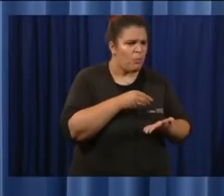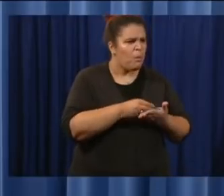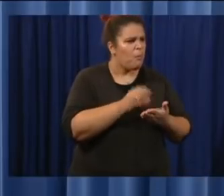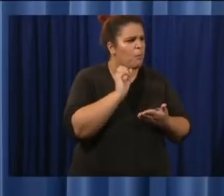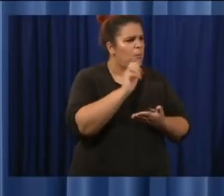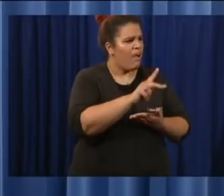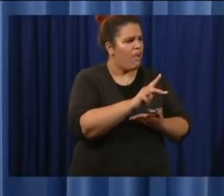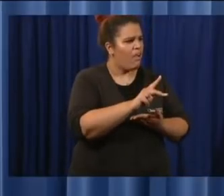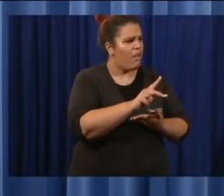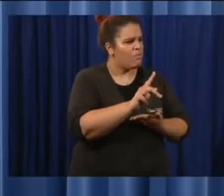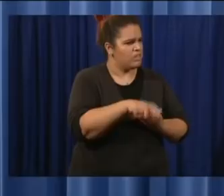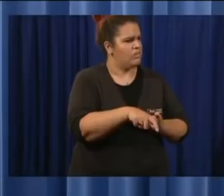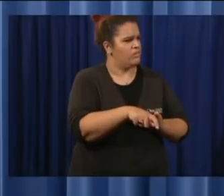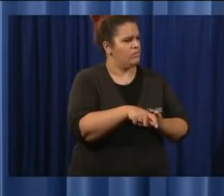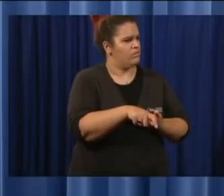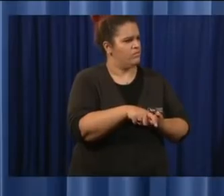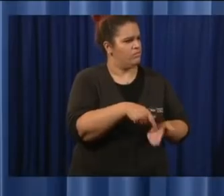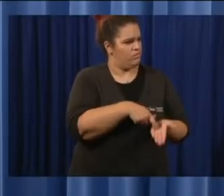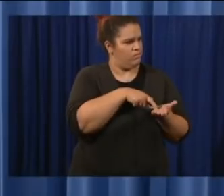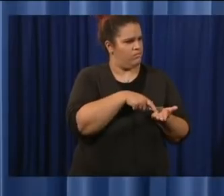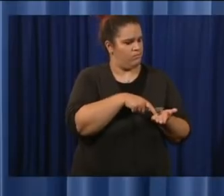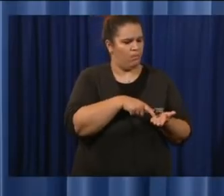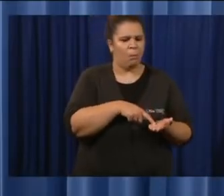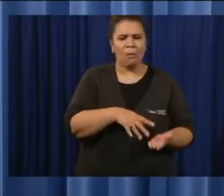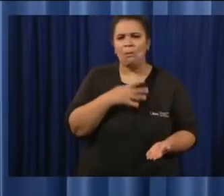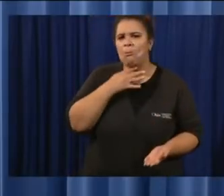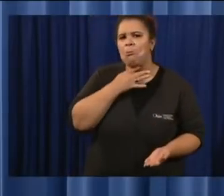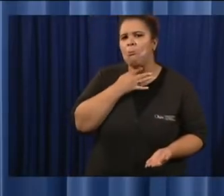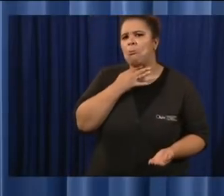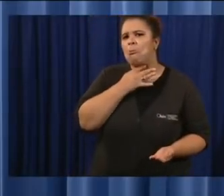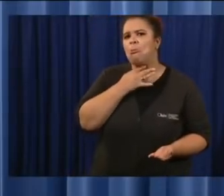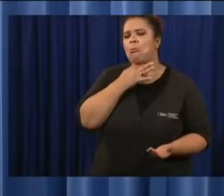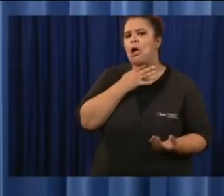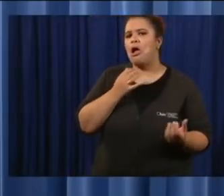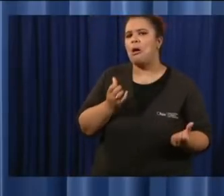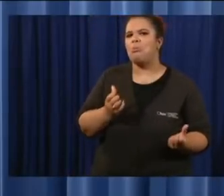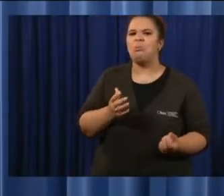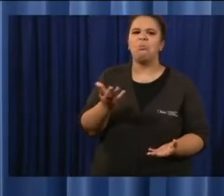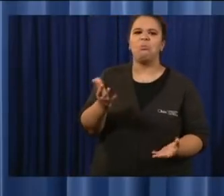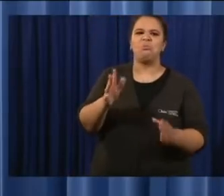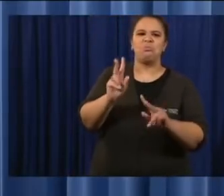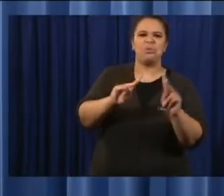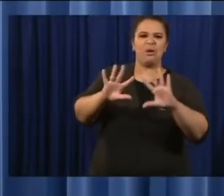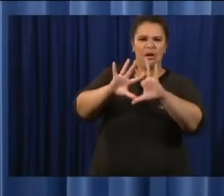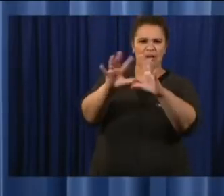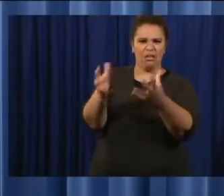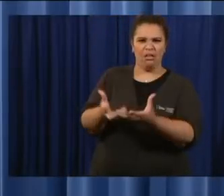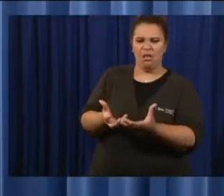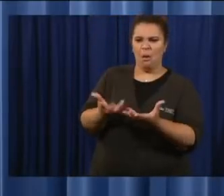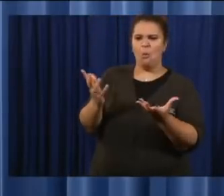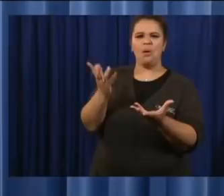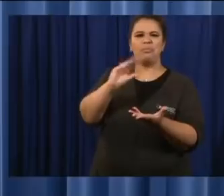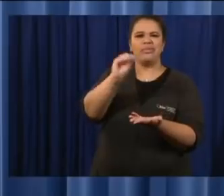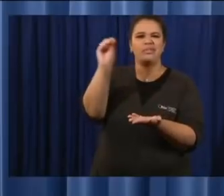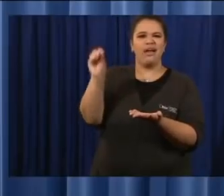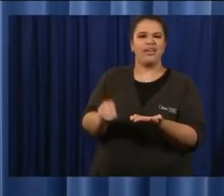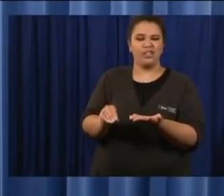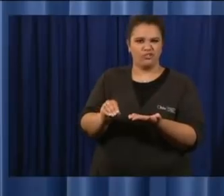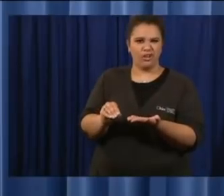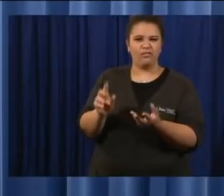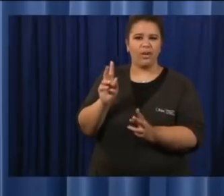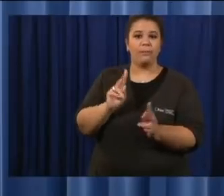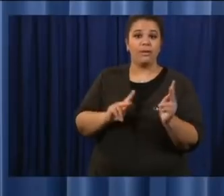any idea how many, just in terms of numbers or percentage of people who have had their unemployment clawed